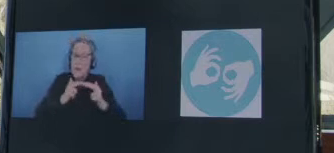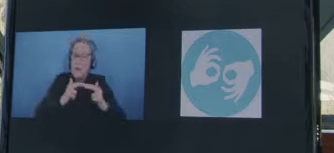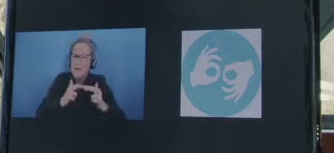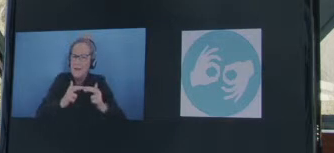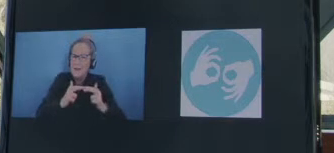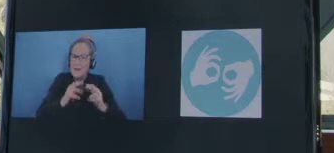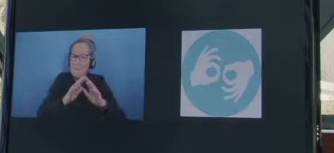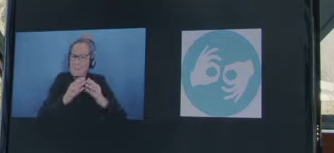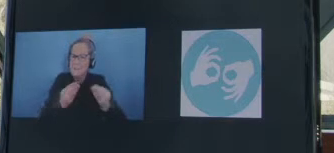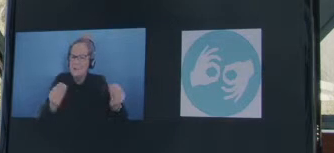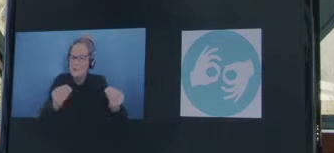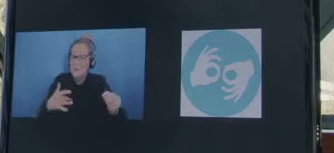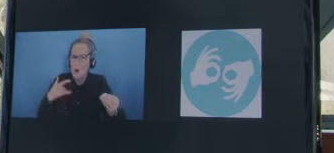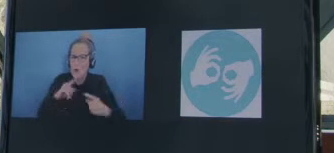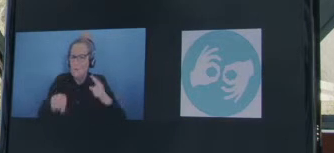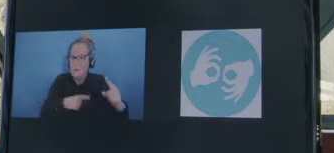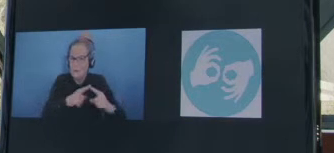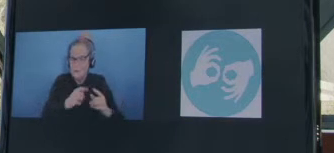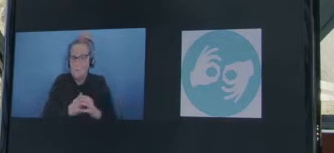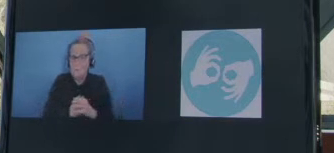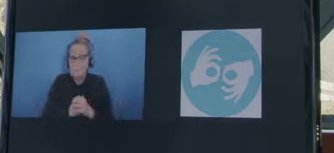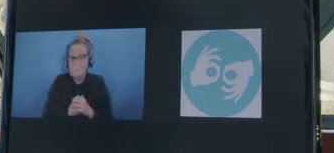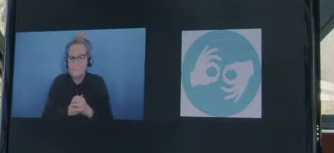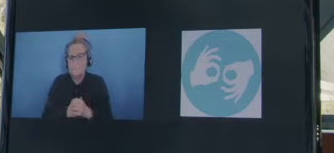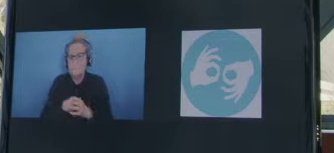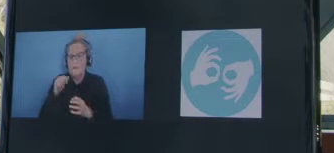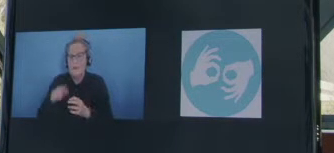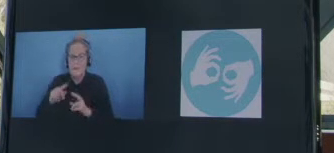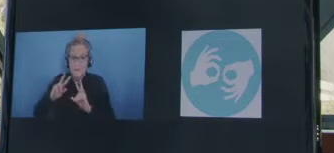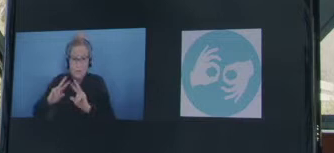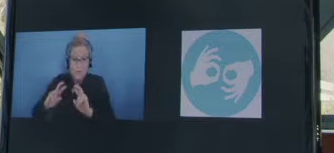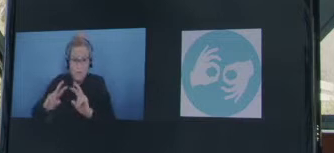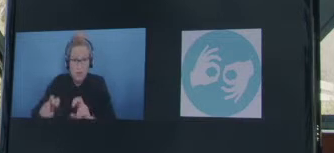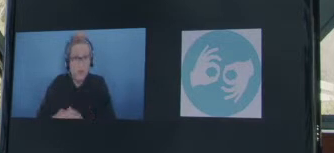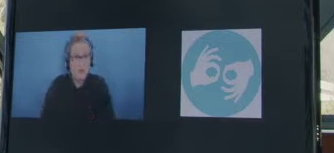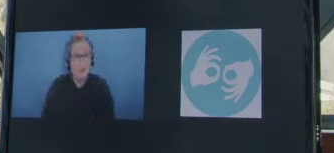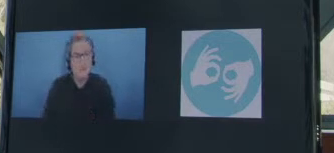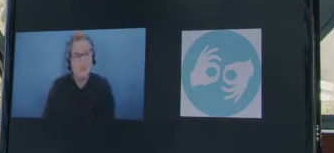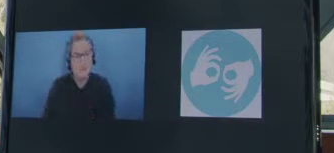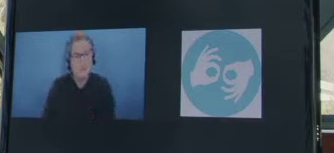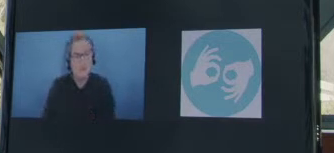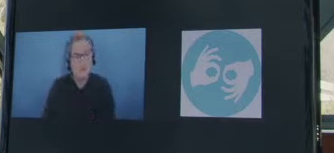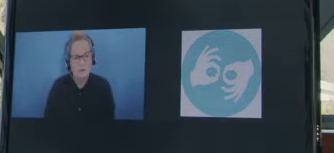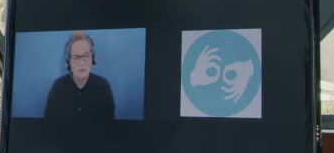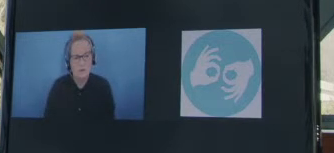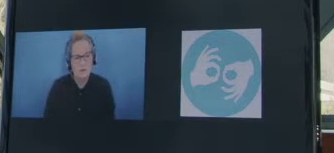And we decided to integrate the outputs of this research into a sort of community kitchen,